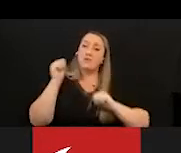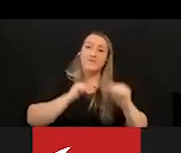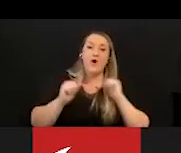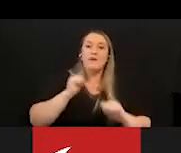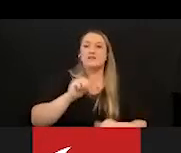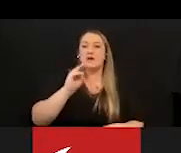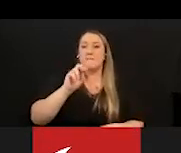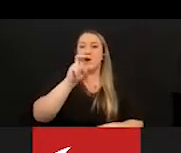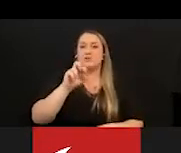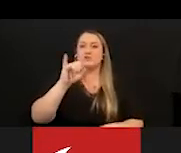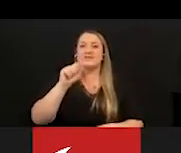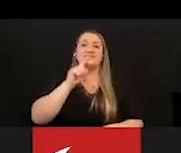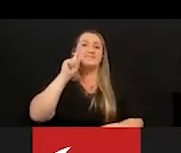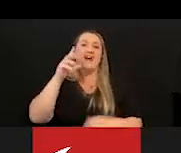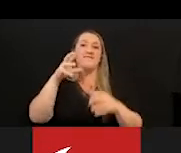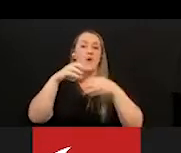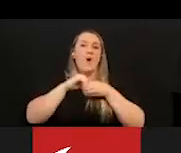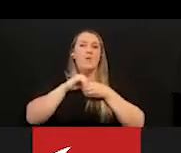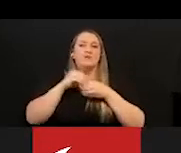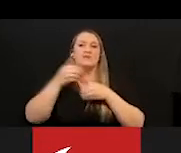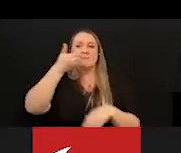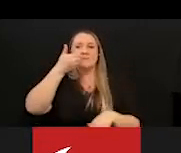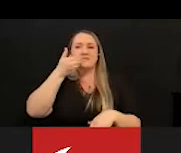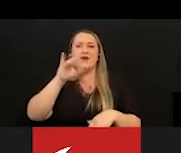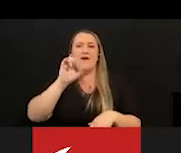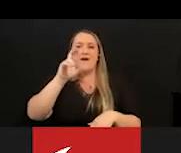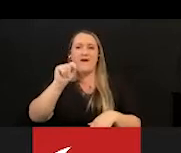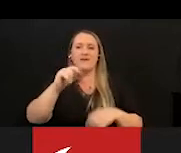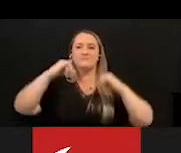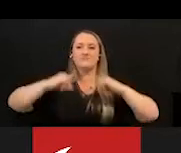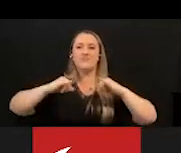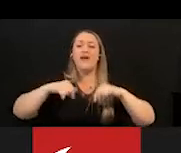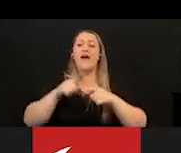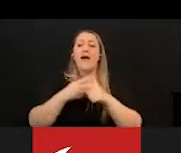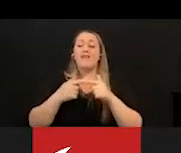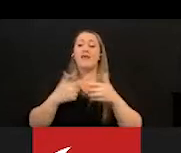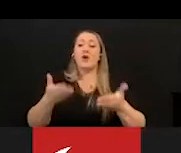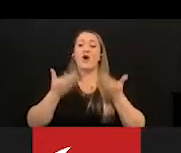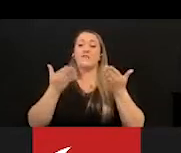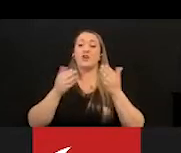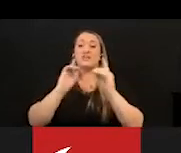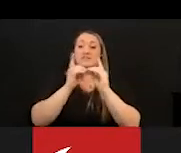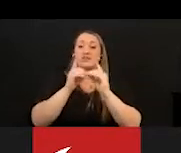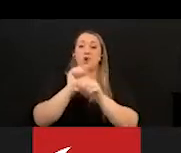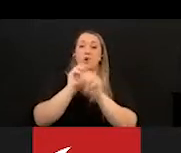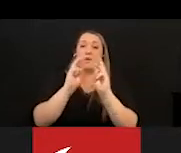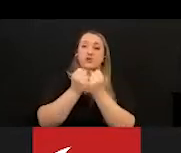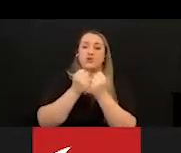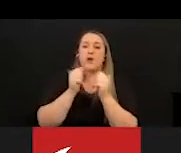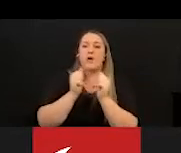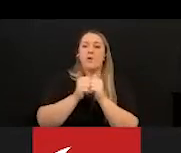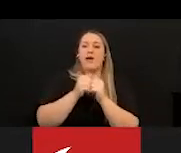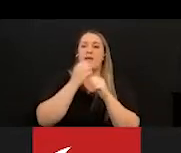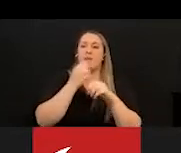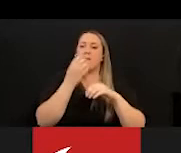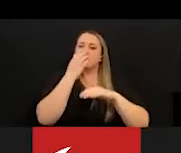the deaf-owned Neapolitan pizza cart. And then we also offered a digital workshop with artist Sky Kubakub in connection